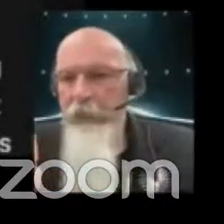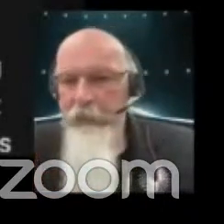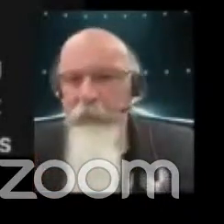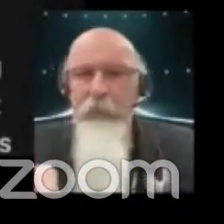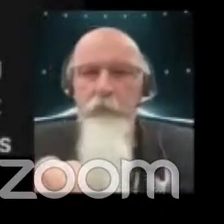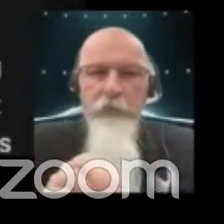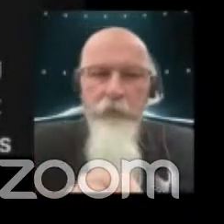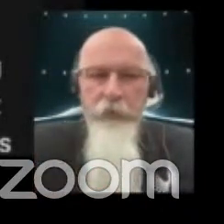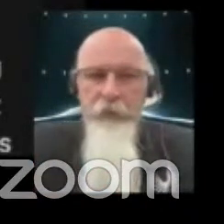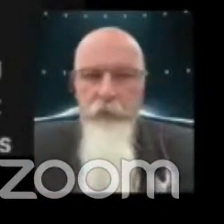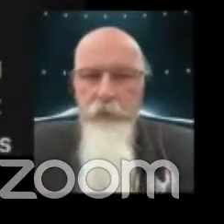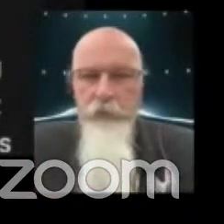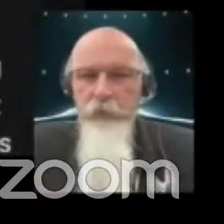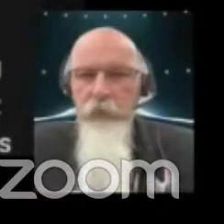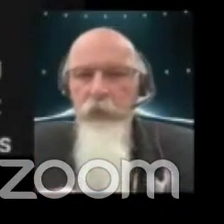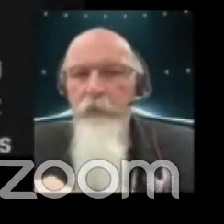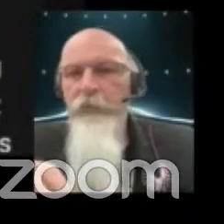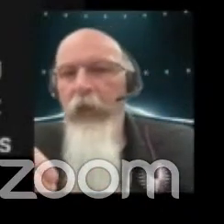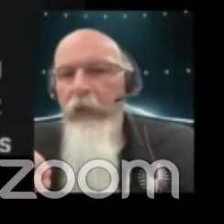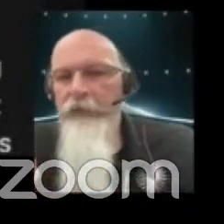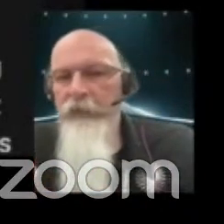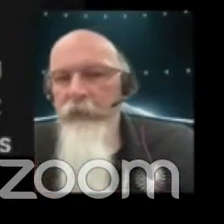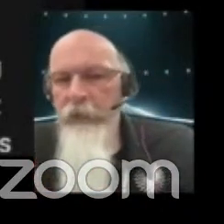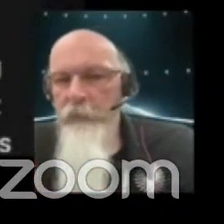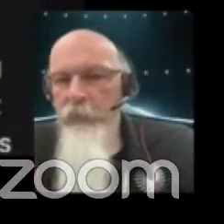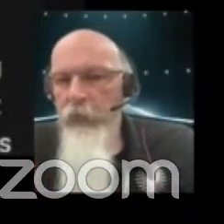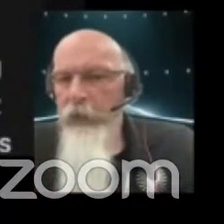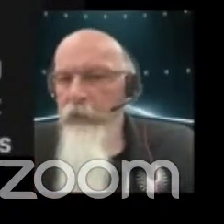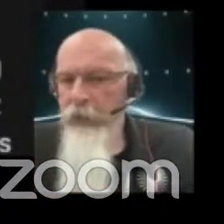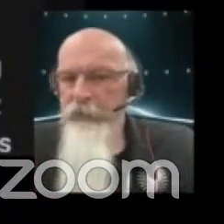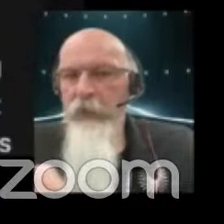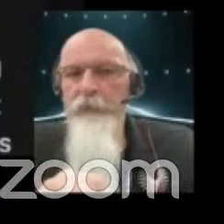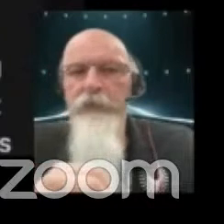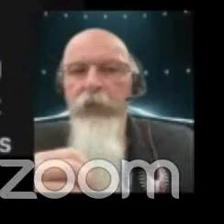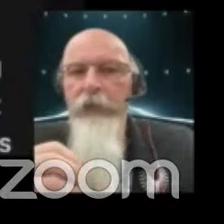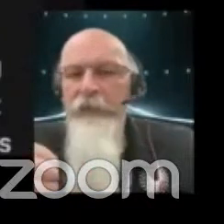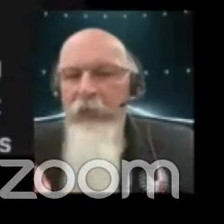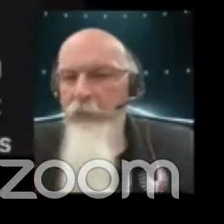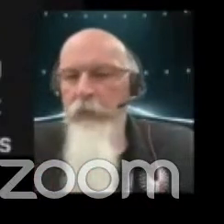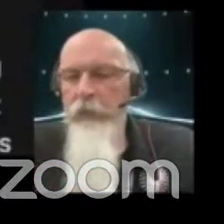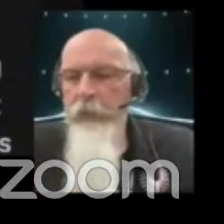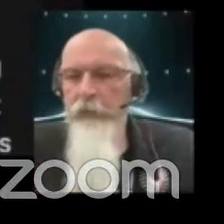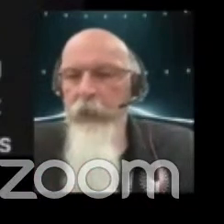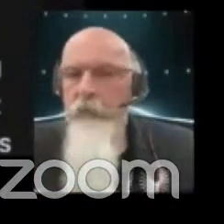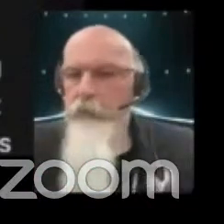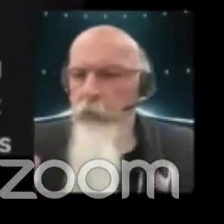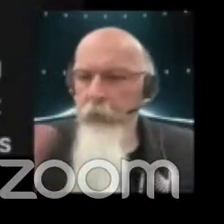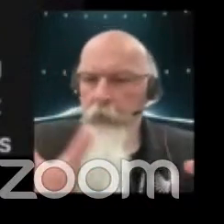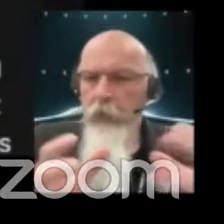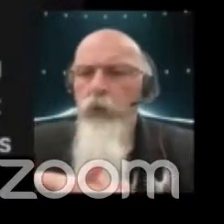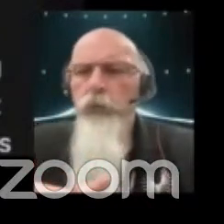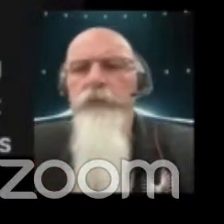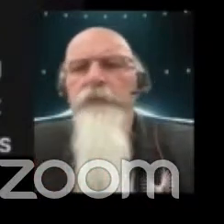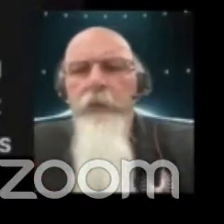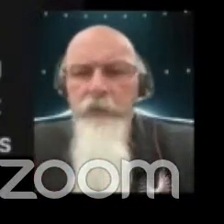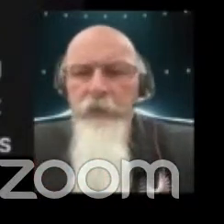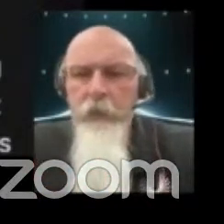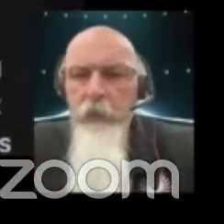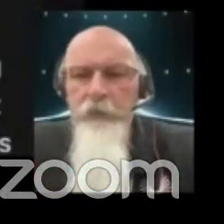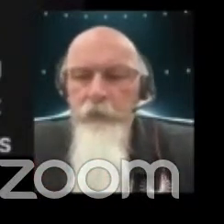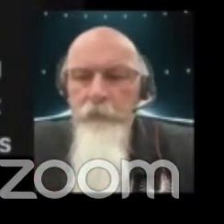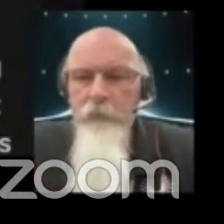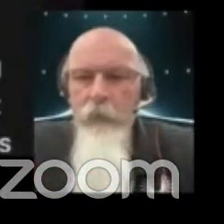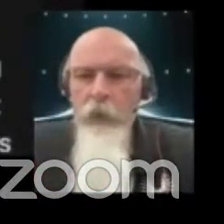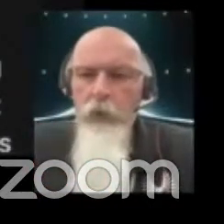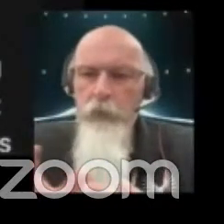developers and a team of researchers and is tattooed by it's up to date it's ethic and legal standards well okay who's to find